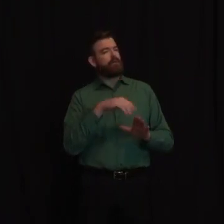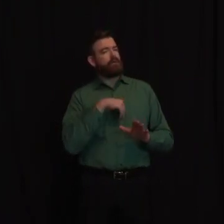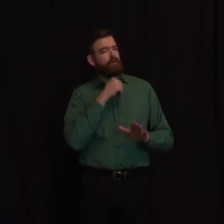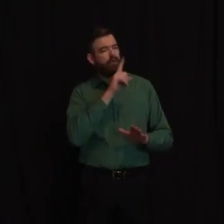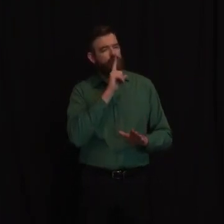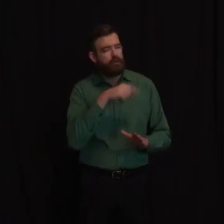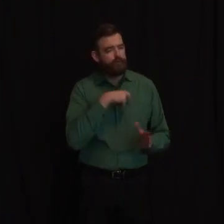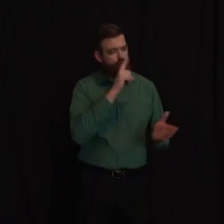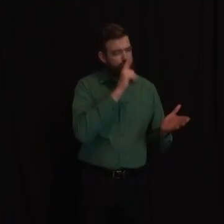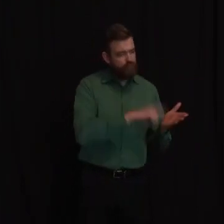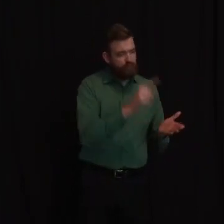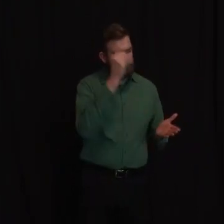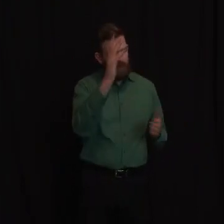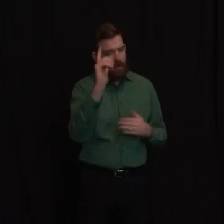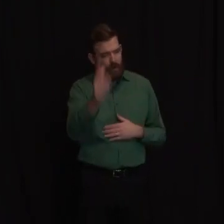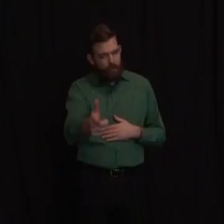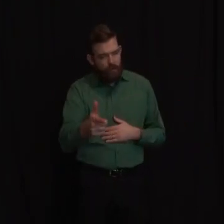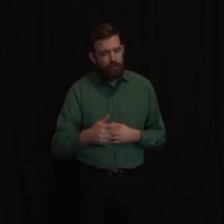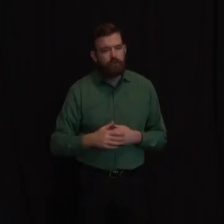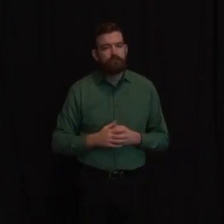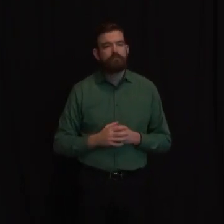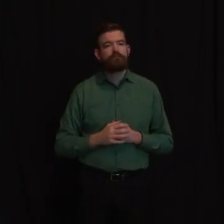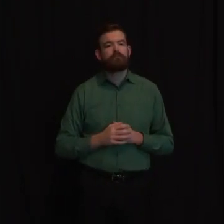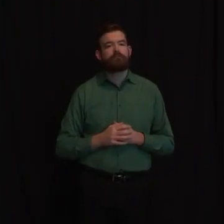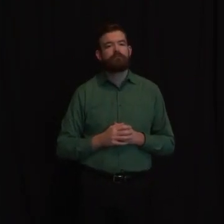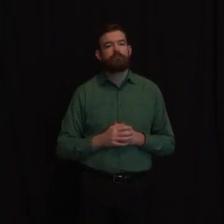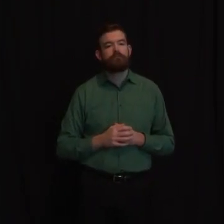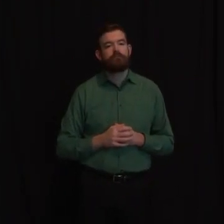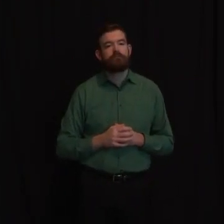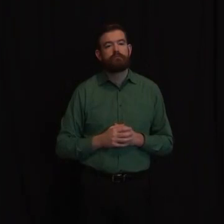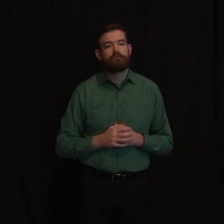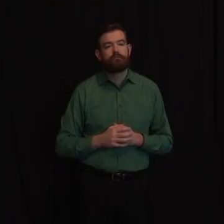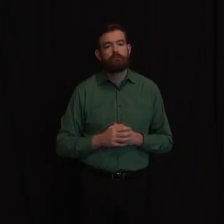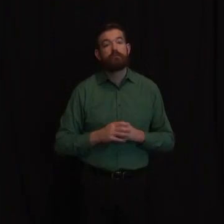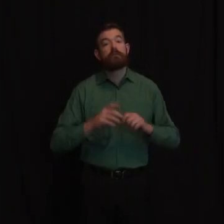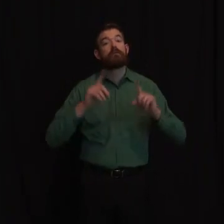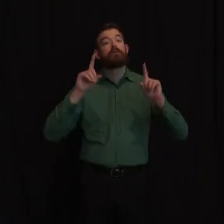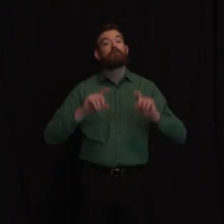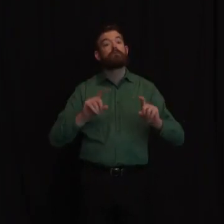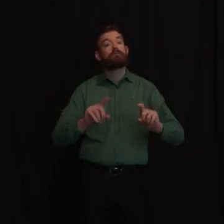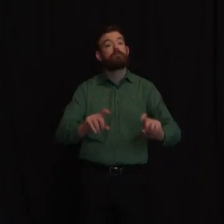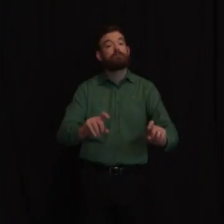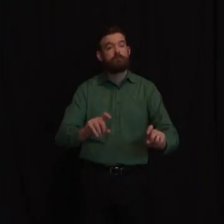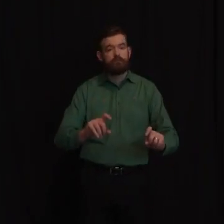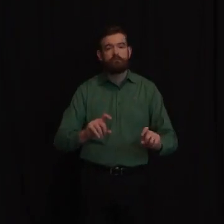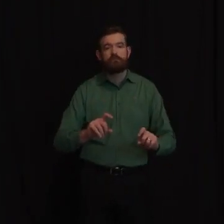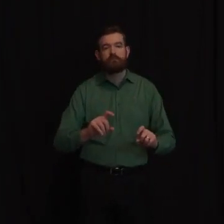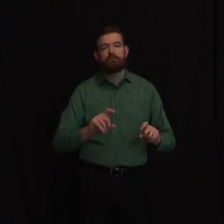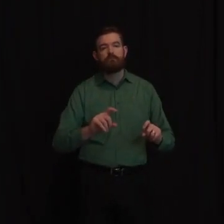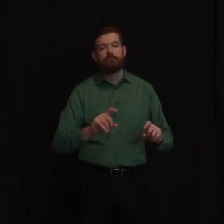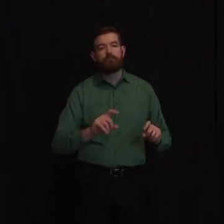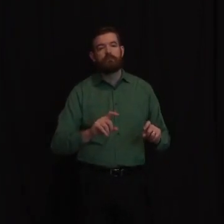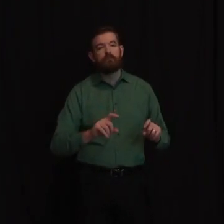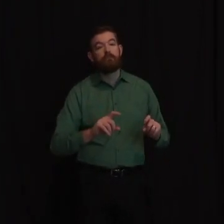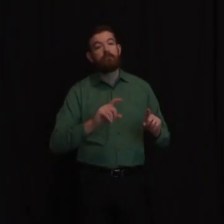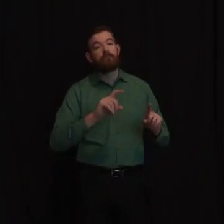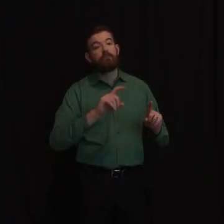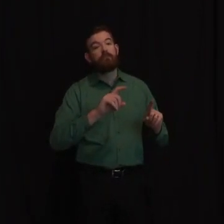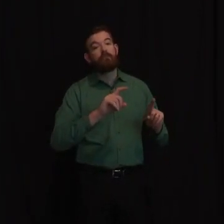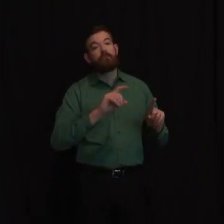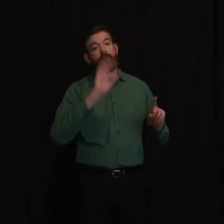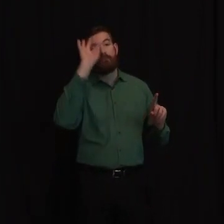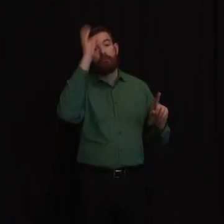have absolutely more sources than the feds at the moment. Rutgers University is one good example of that. I can't